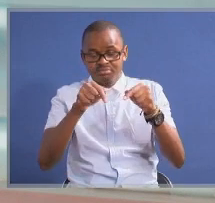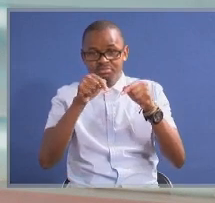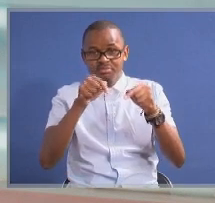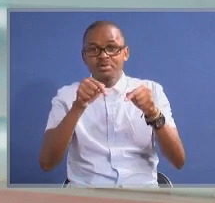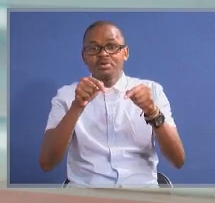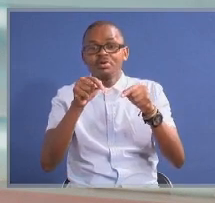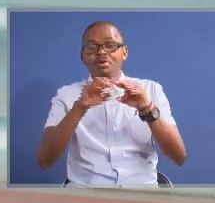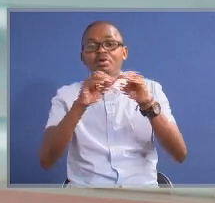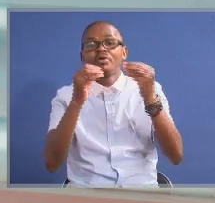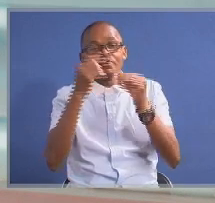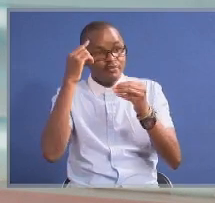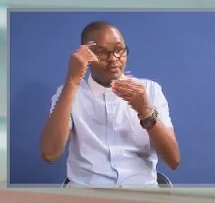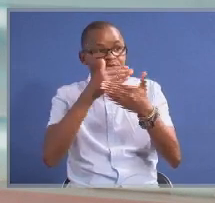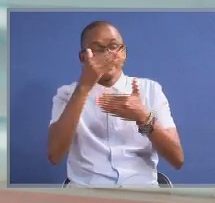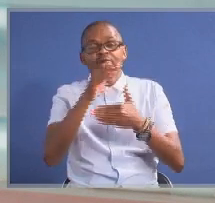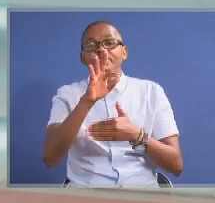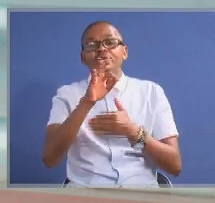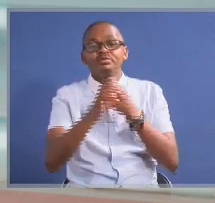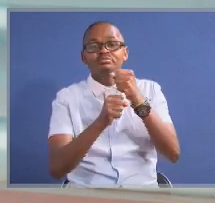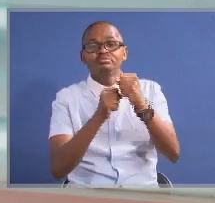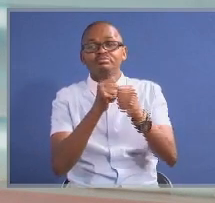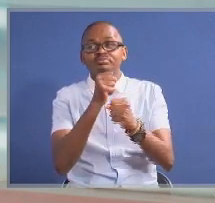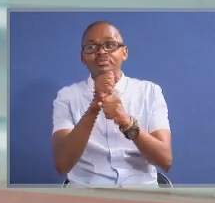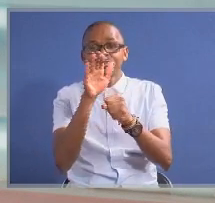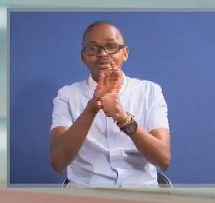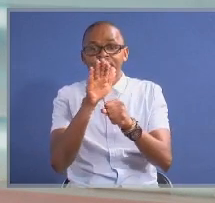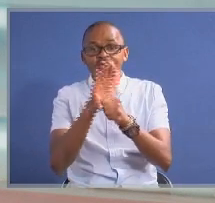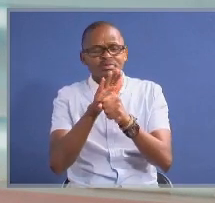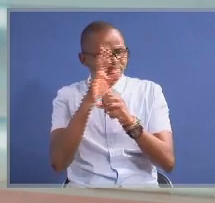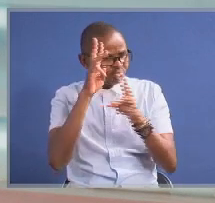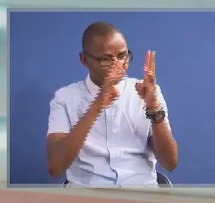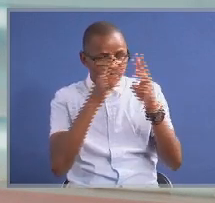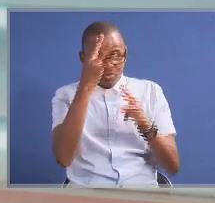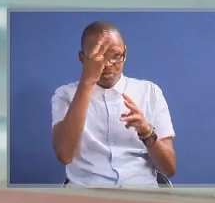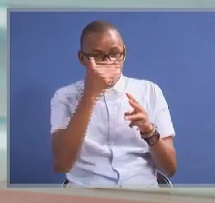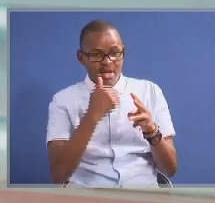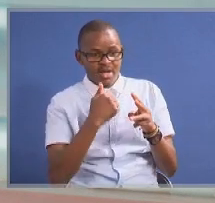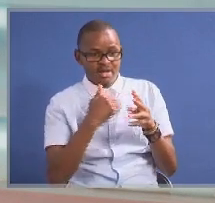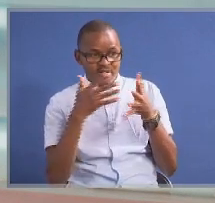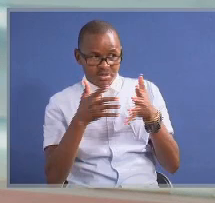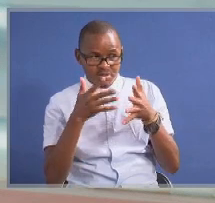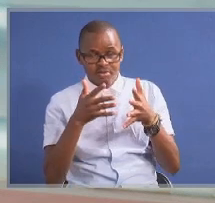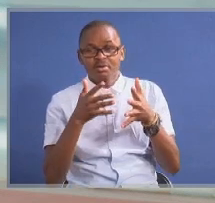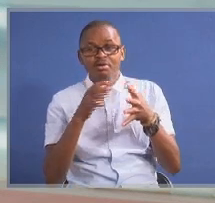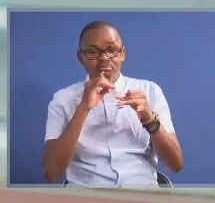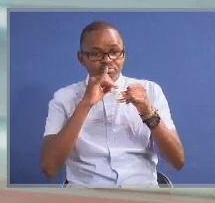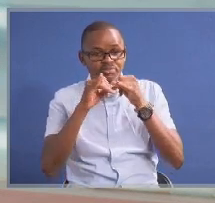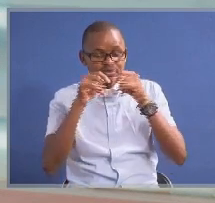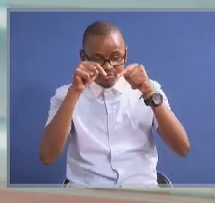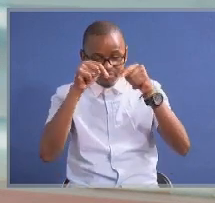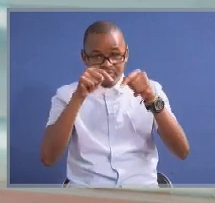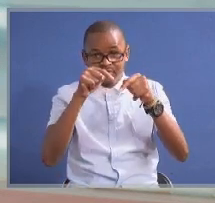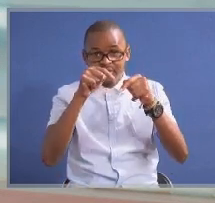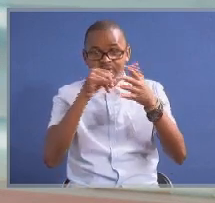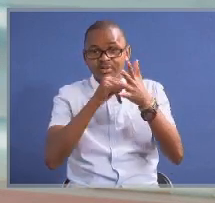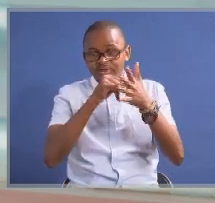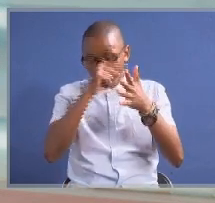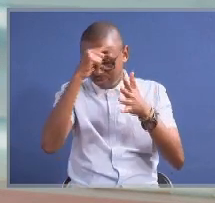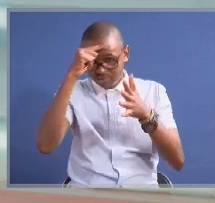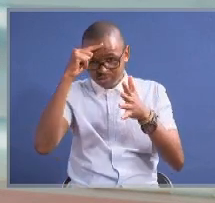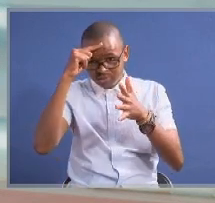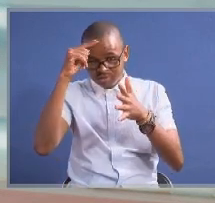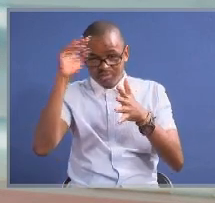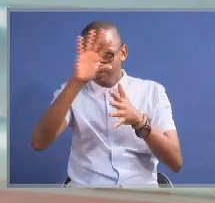particular organization for the next 3 years. Now, a lot of you are wondering why we have this particular interview tonight. It is because